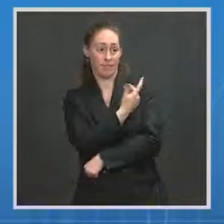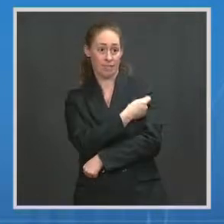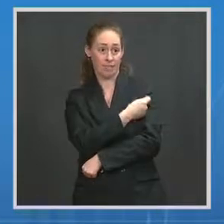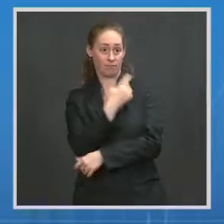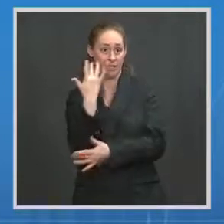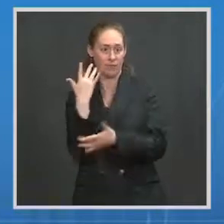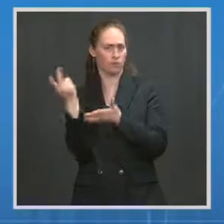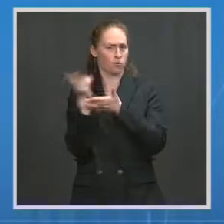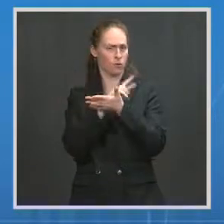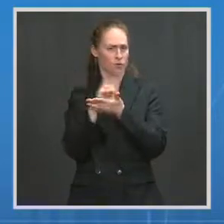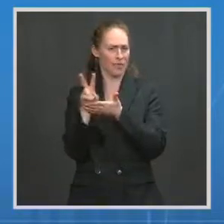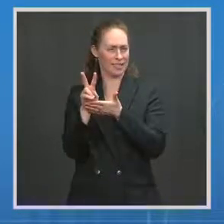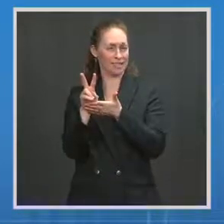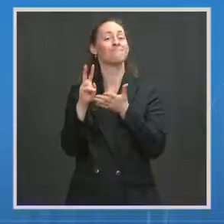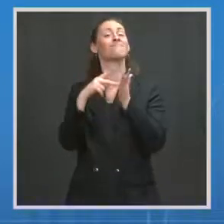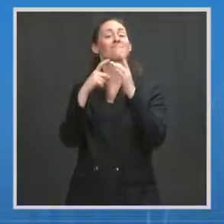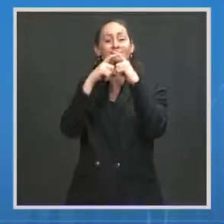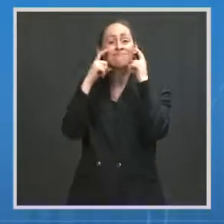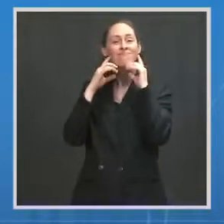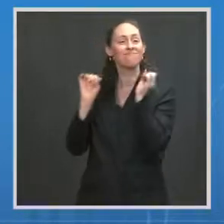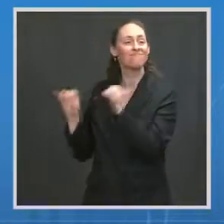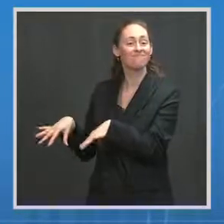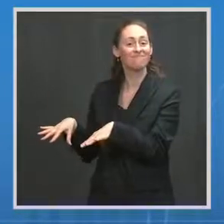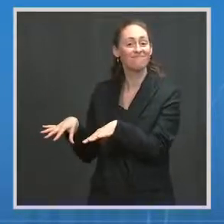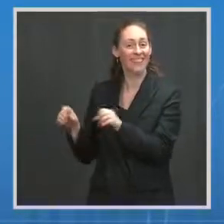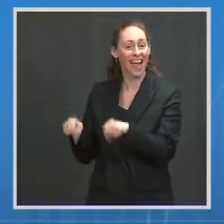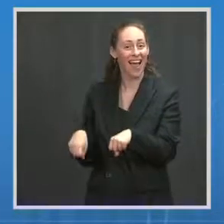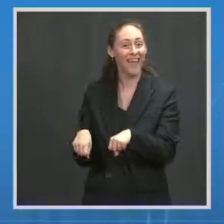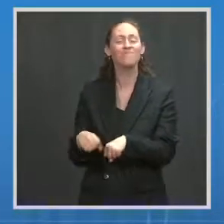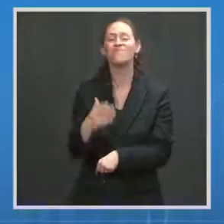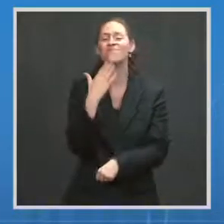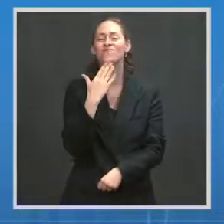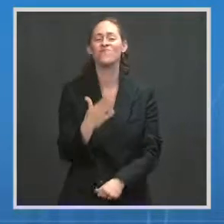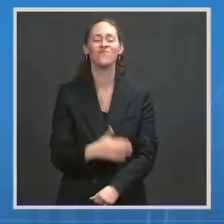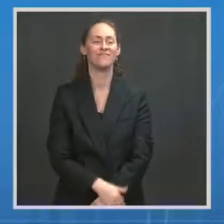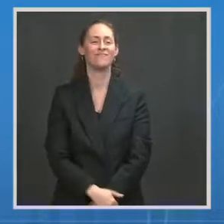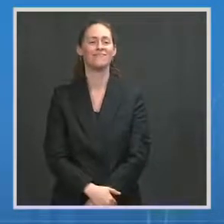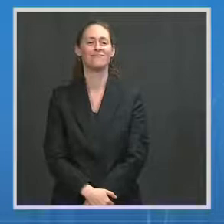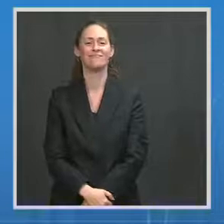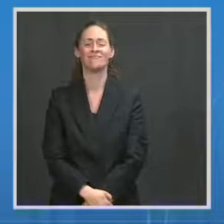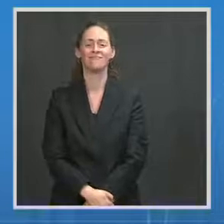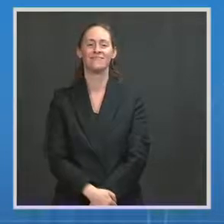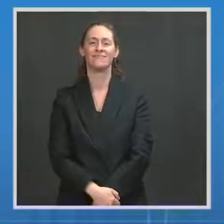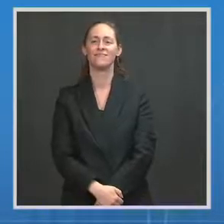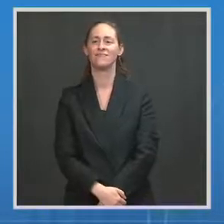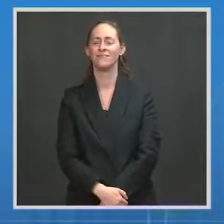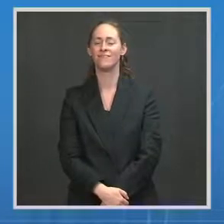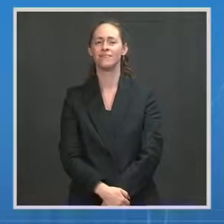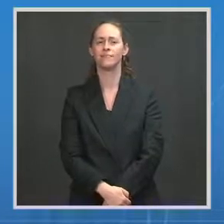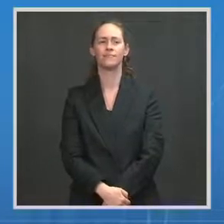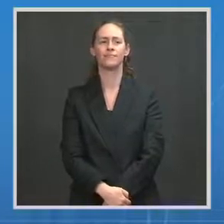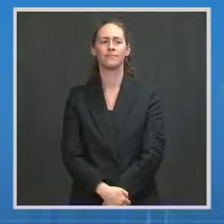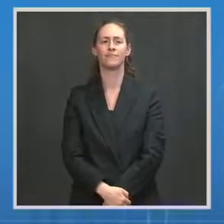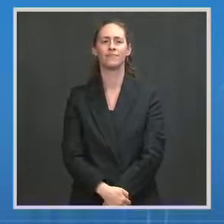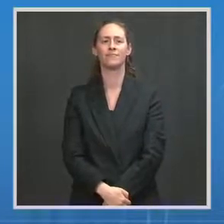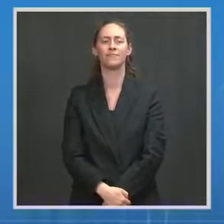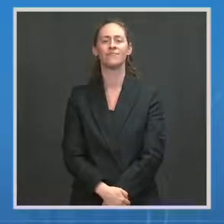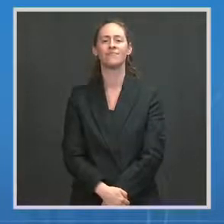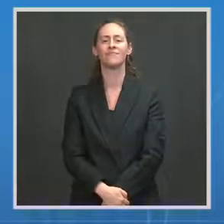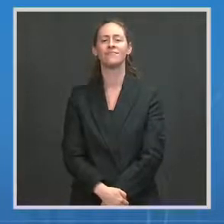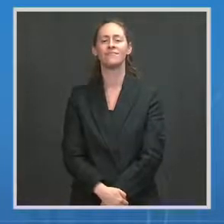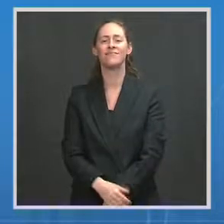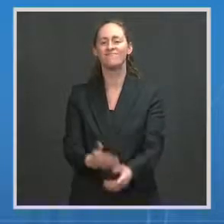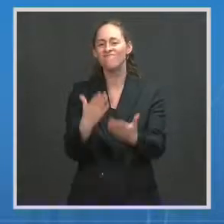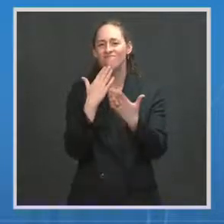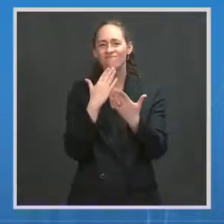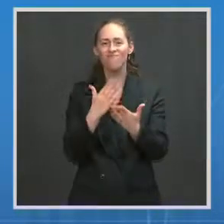shed your mask. Thank you. I'll now turn things over to Dr. Fauci. Thank you very much, Dr. Walensky. So